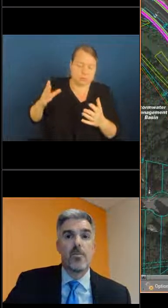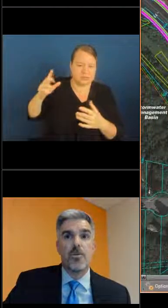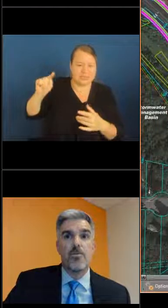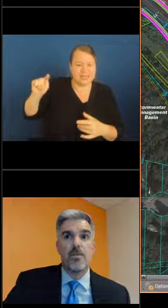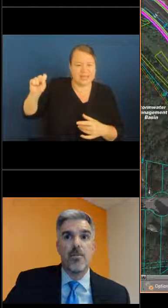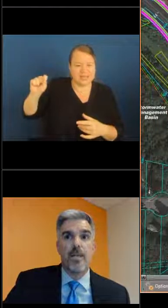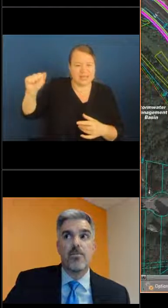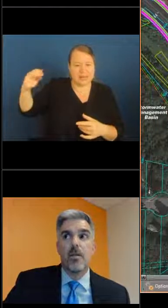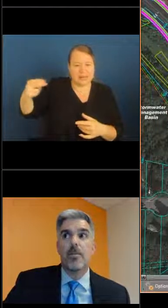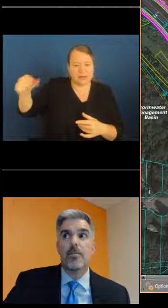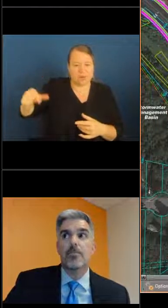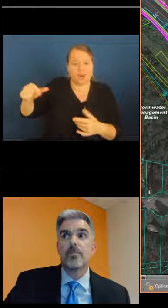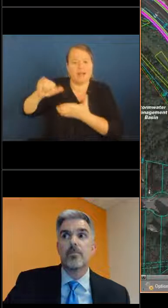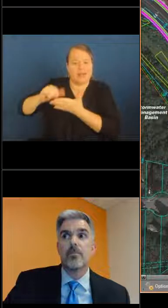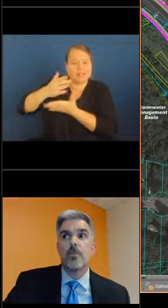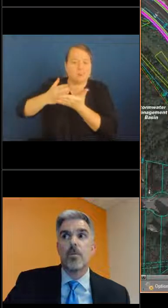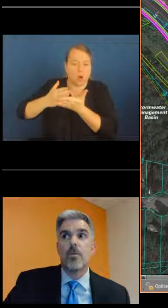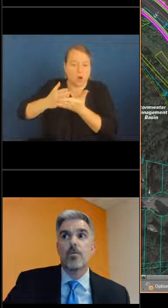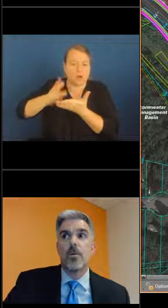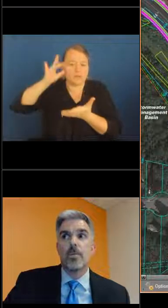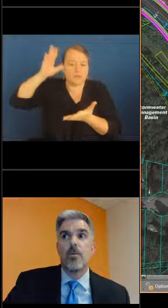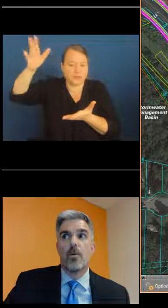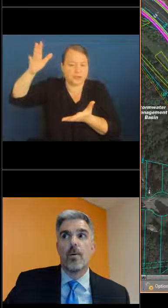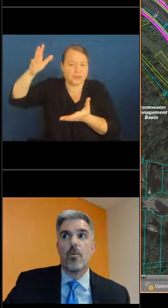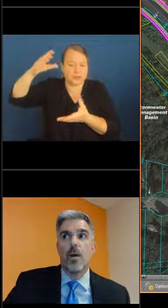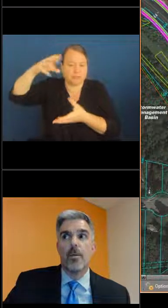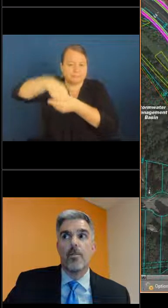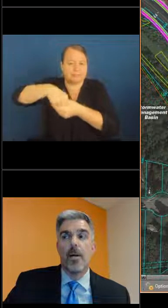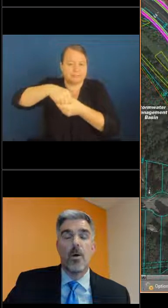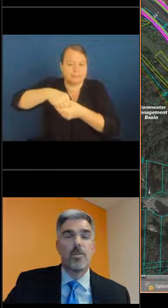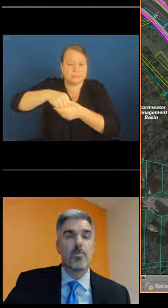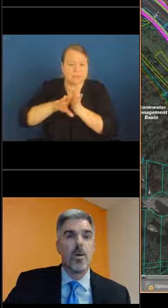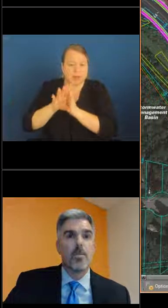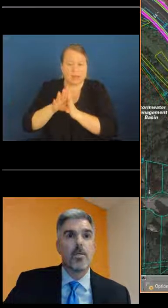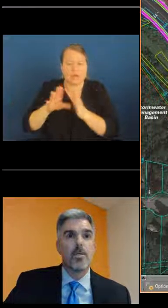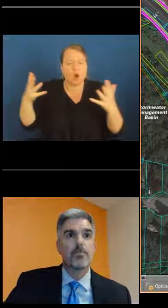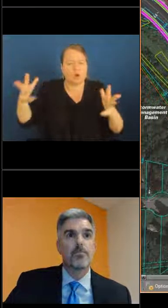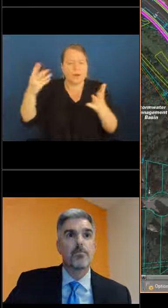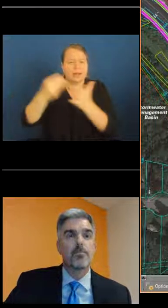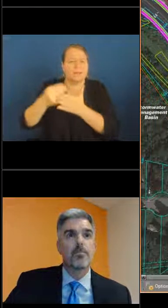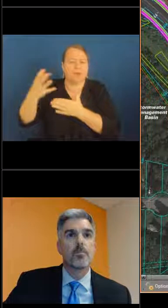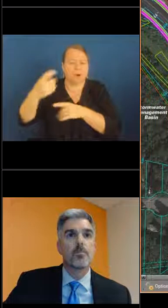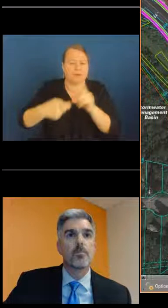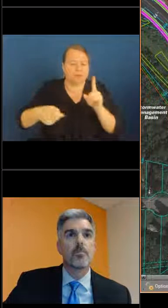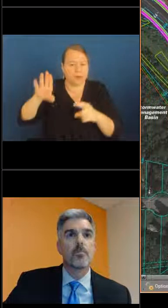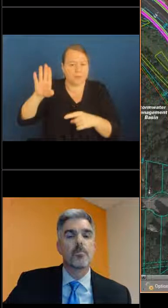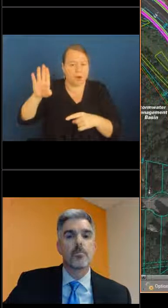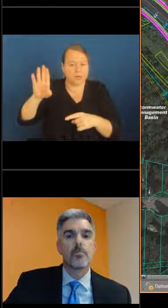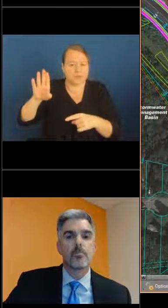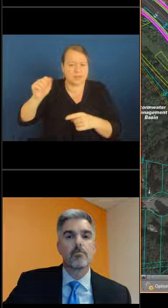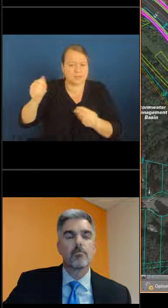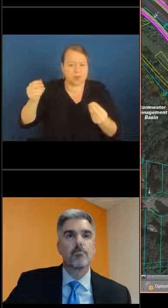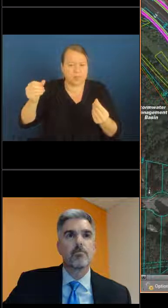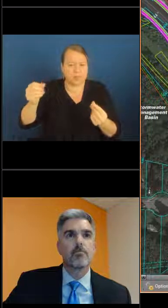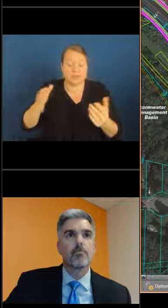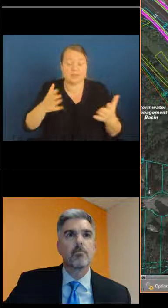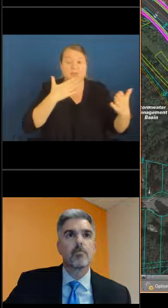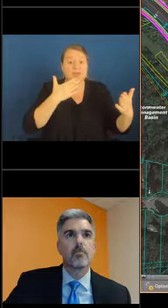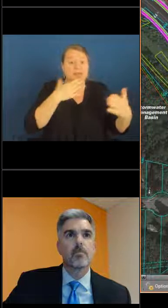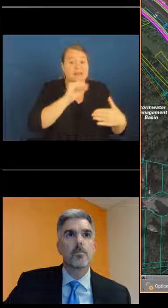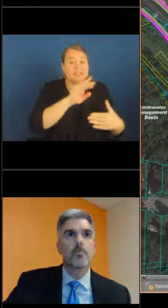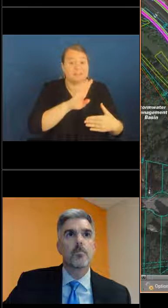it's part of a future phase of that development. So those buildings have already been acquired by Boston Properties. Sorry, thanks, Bob. That